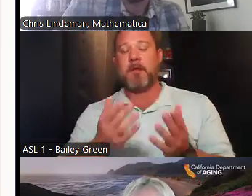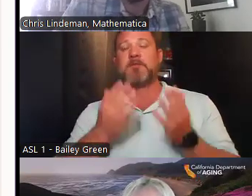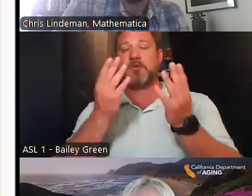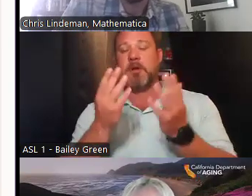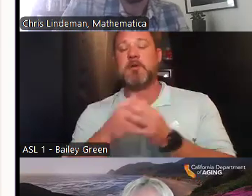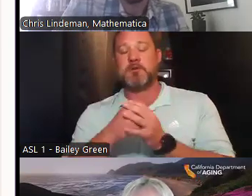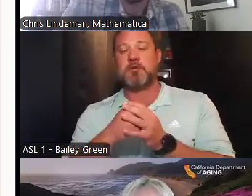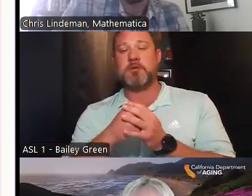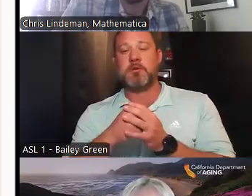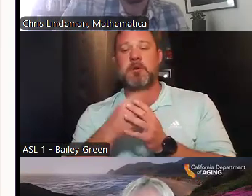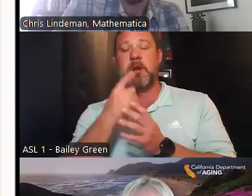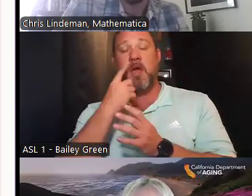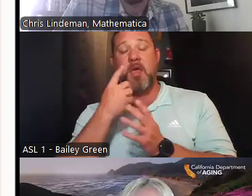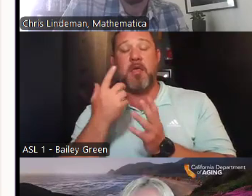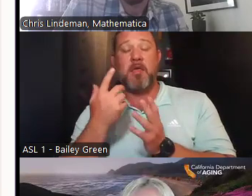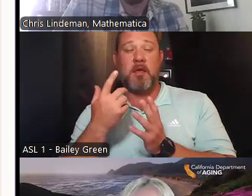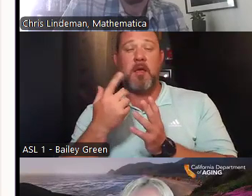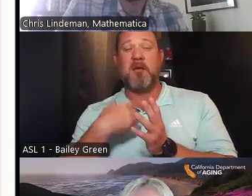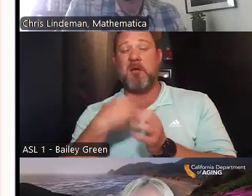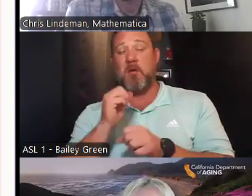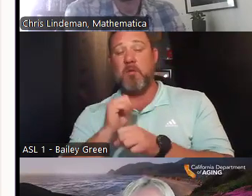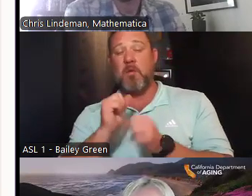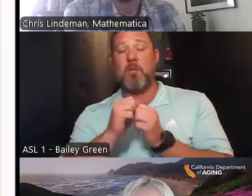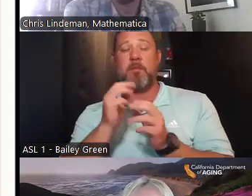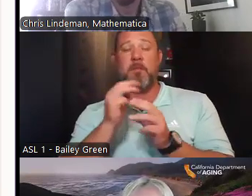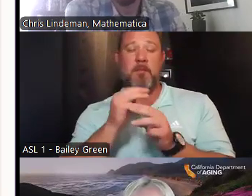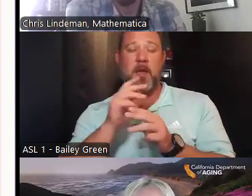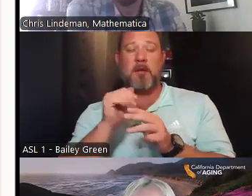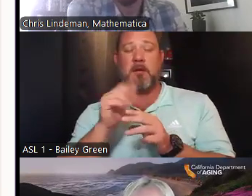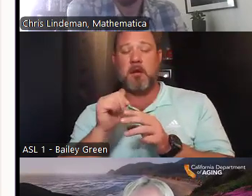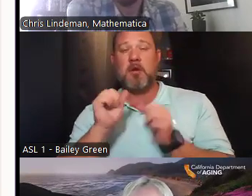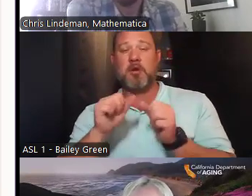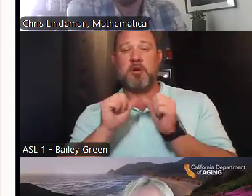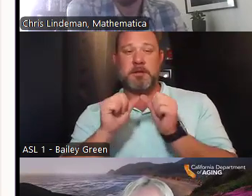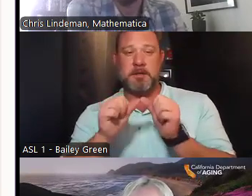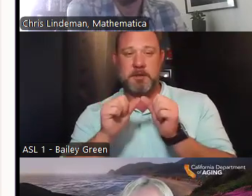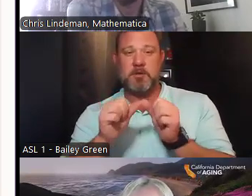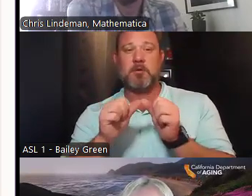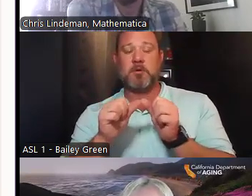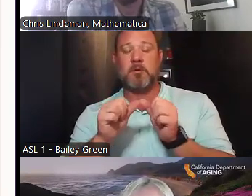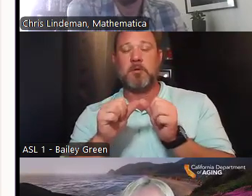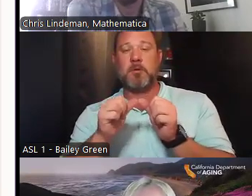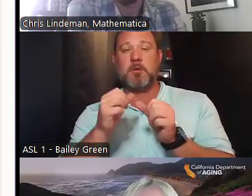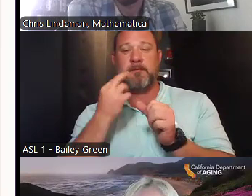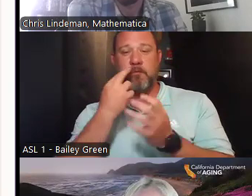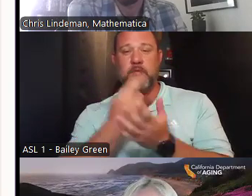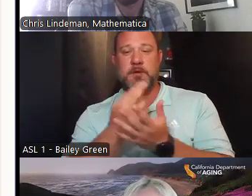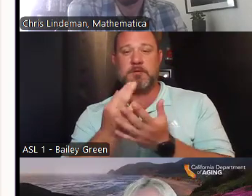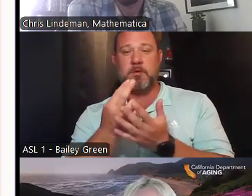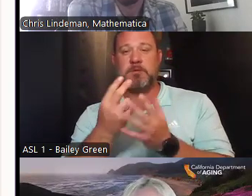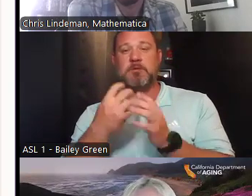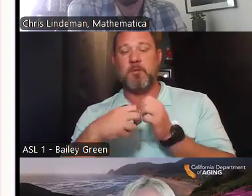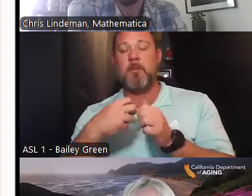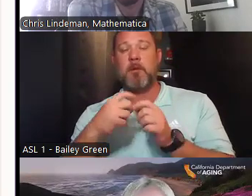think, unfortunately, I wish our work with Mathematica could continue in perpetuity if resources weren't an issue.